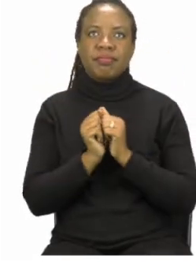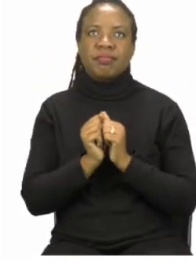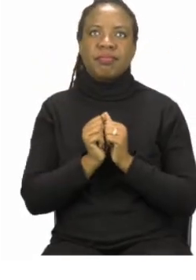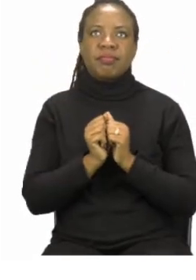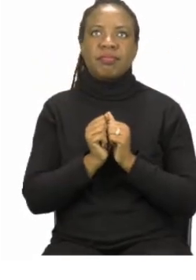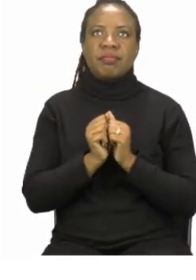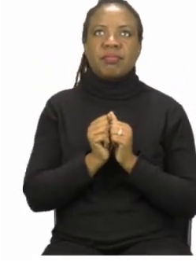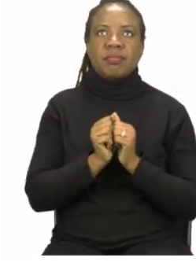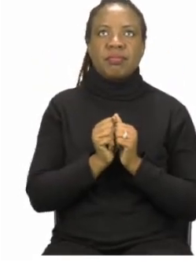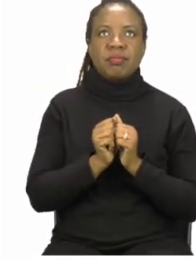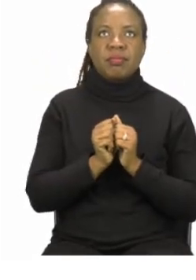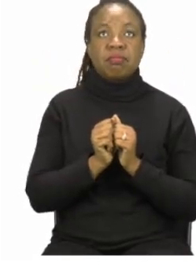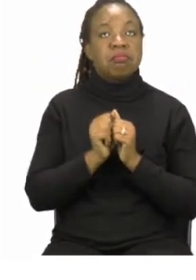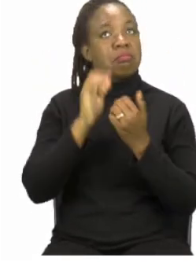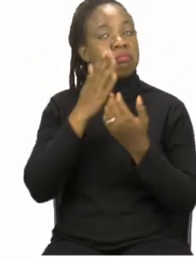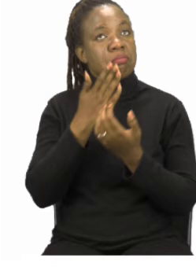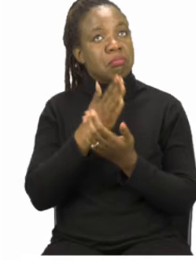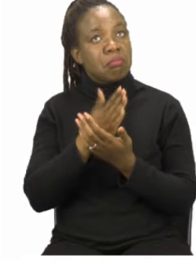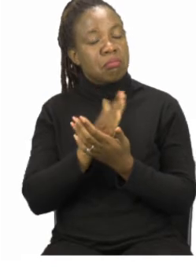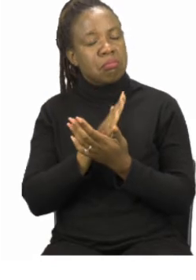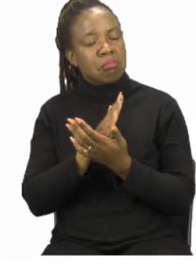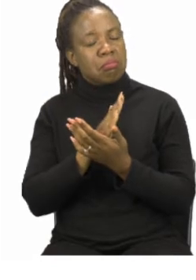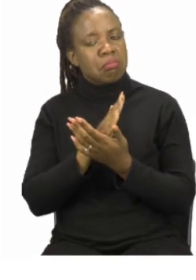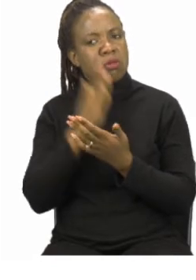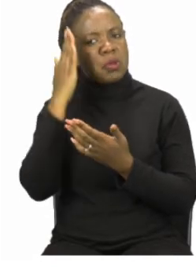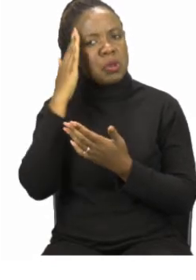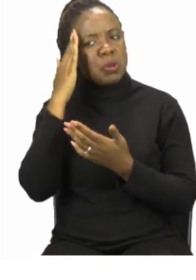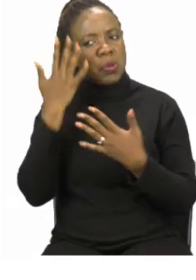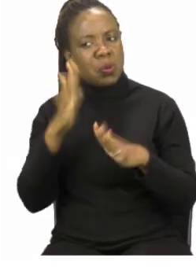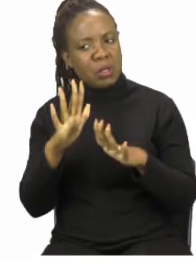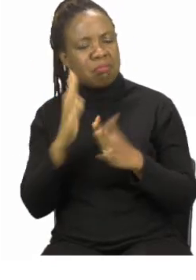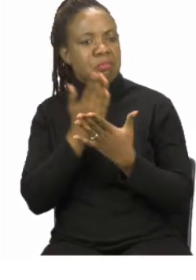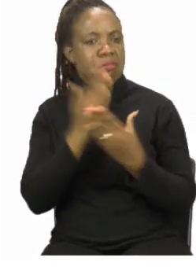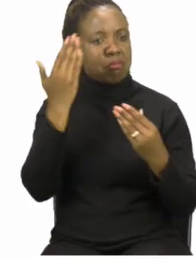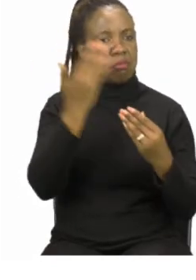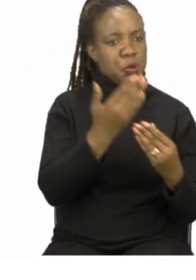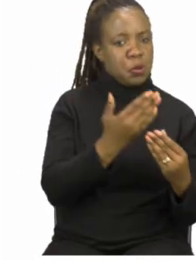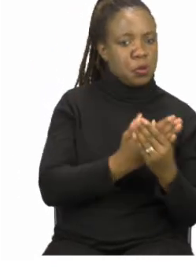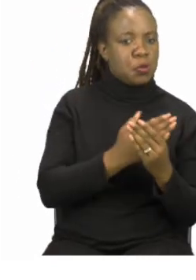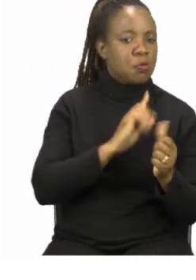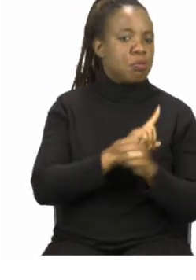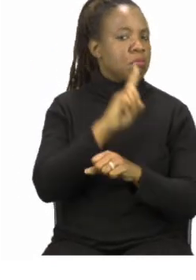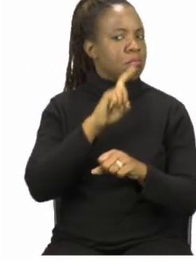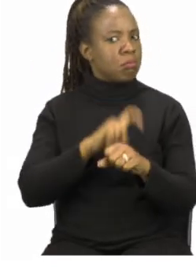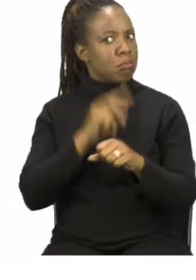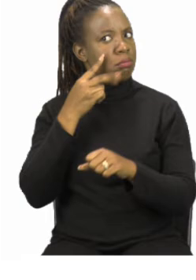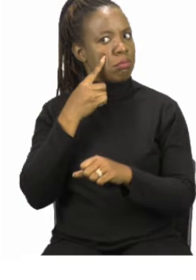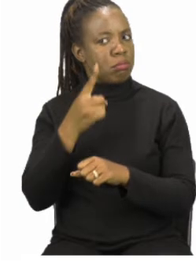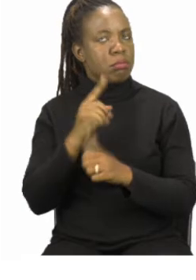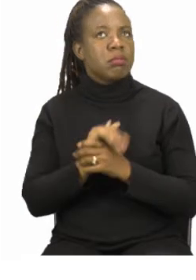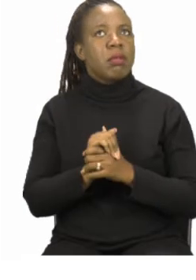Now, some of them you already know and others you're hearing for the first time. So let's take a look at the words and what they